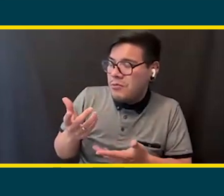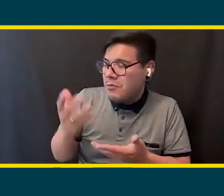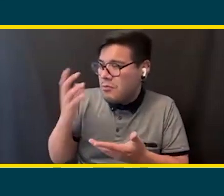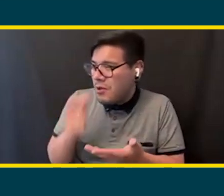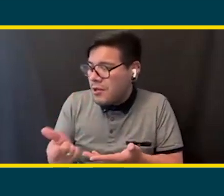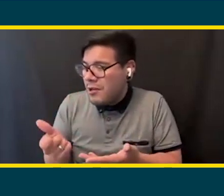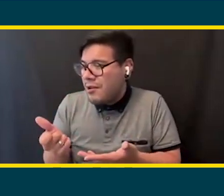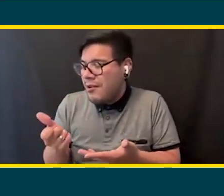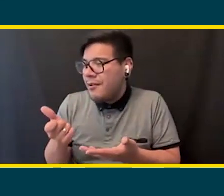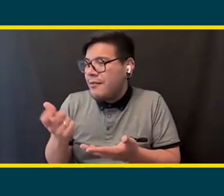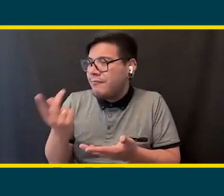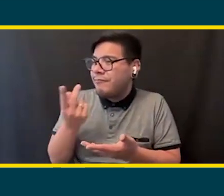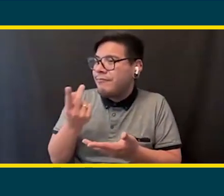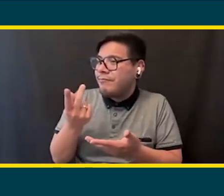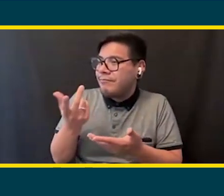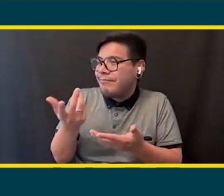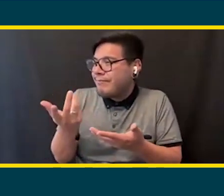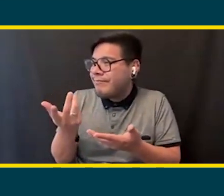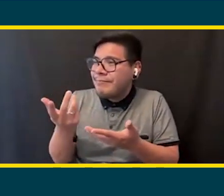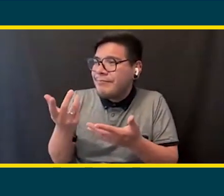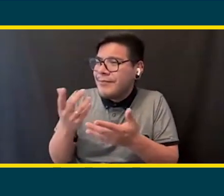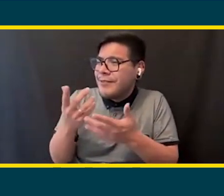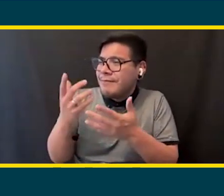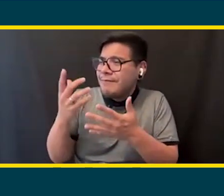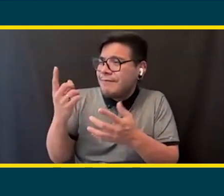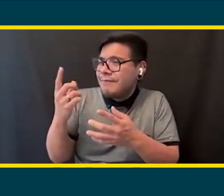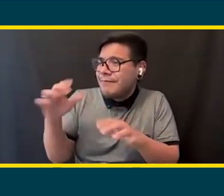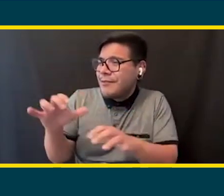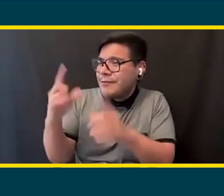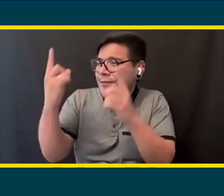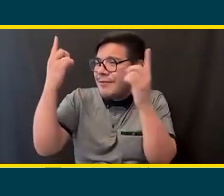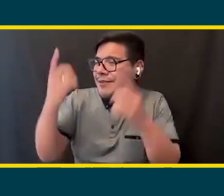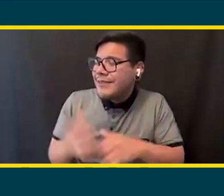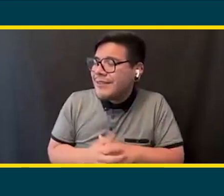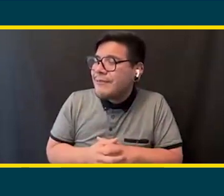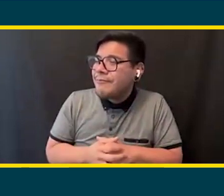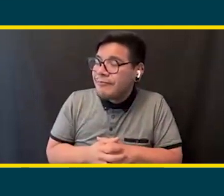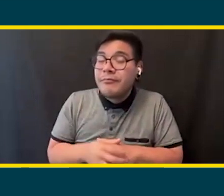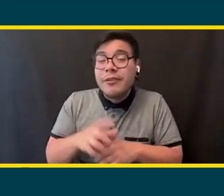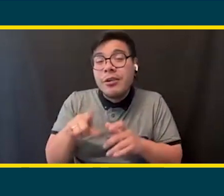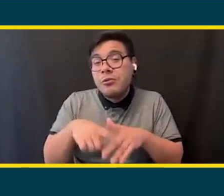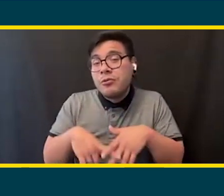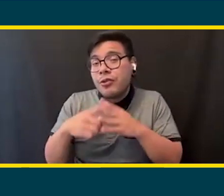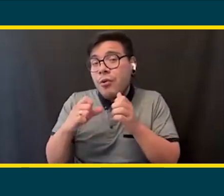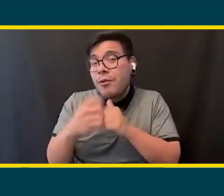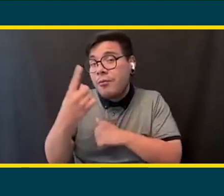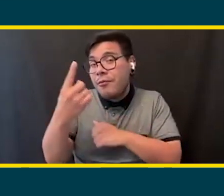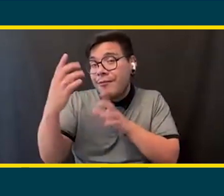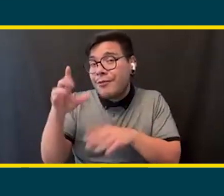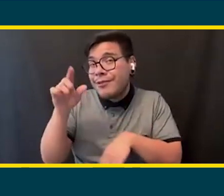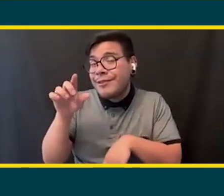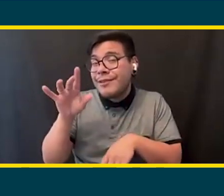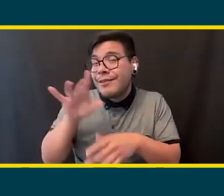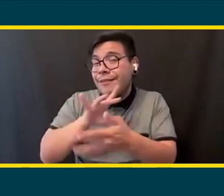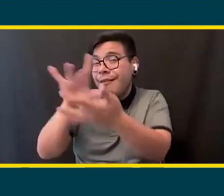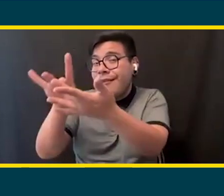we do something about that? And once you start with just one other person out there who feels the same